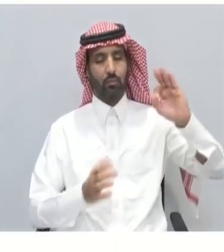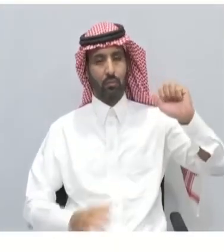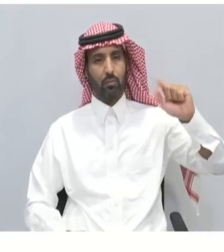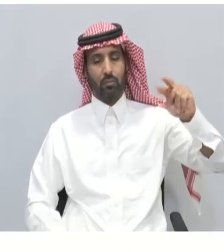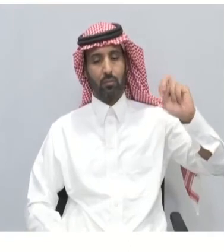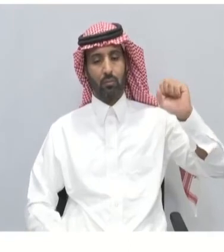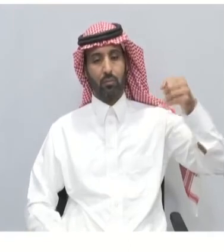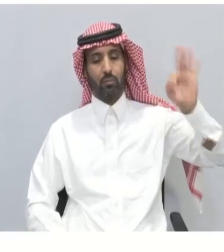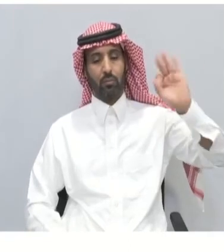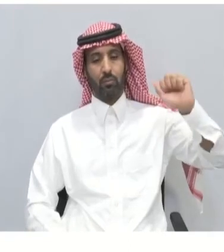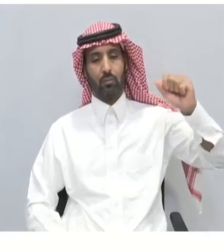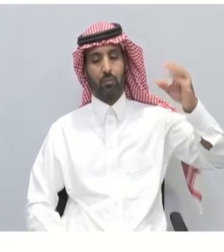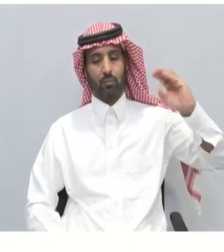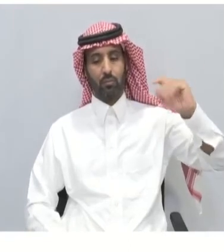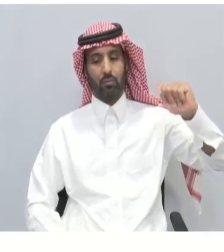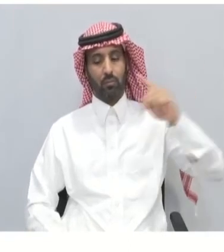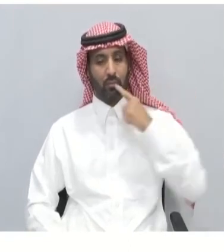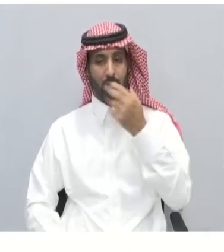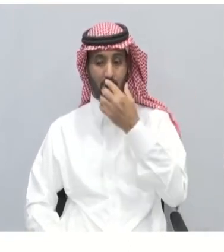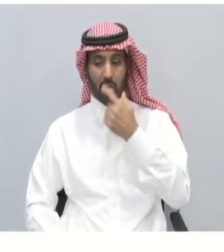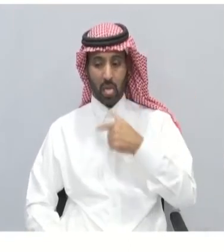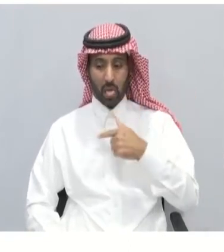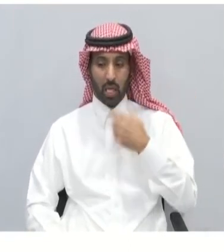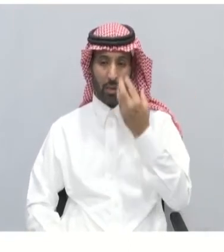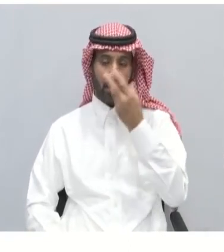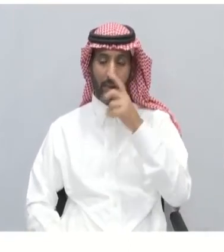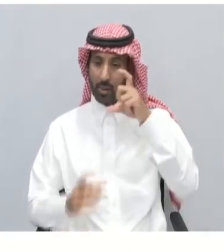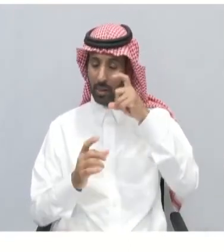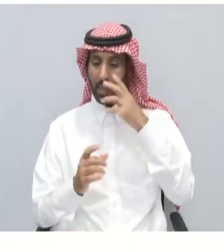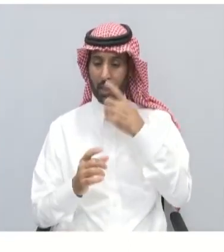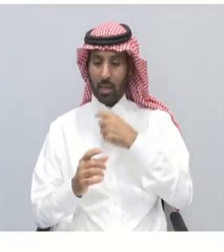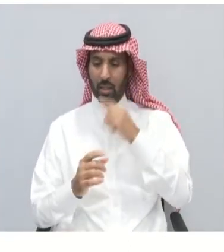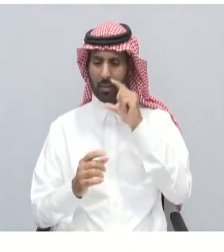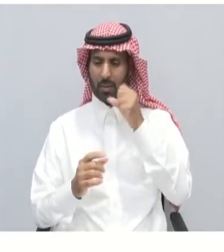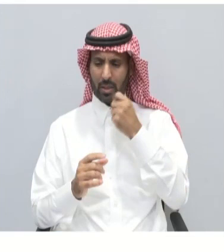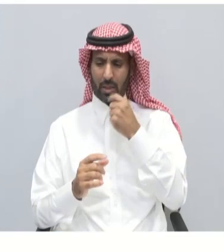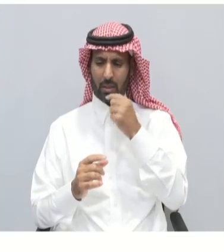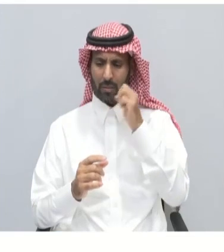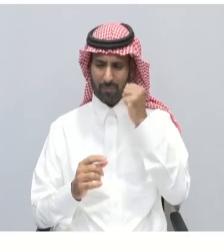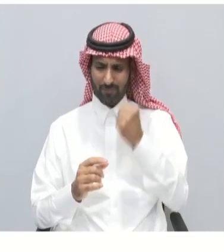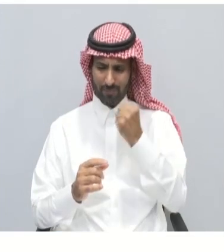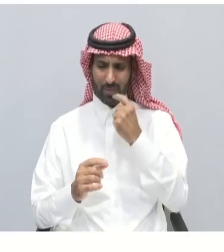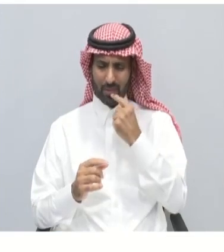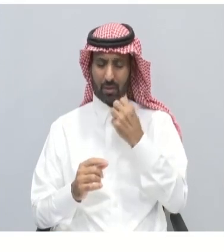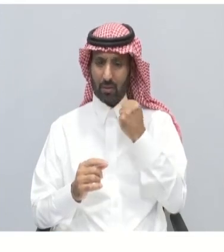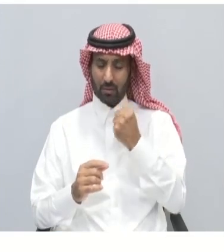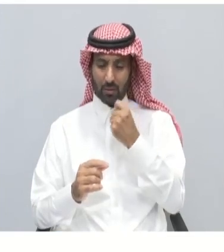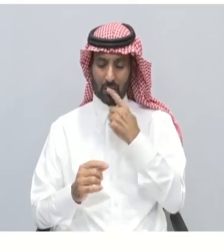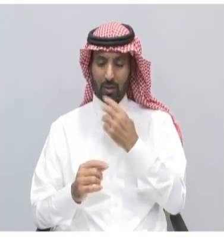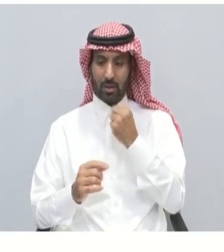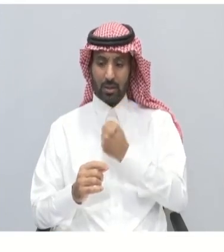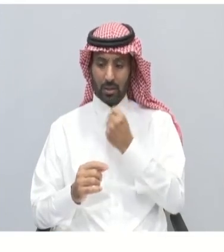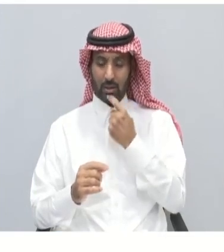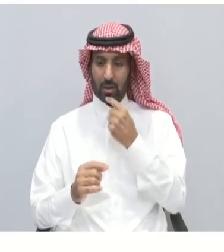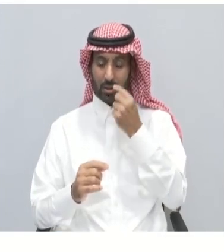have a picture of tongue, the strongest muscle in the body is our